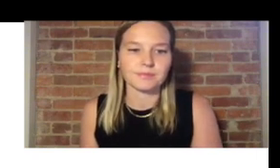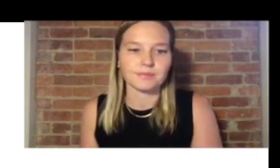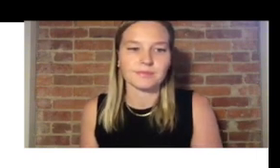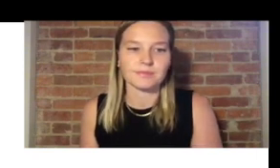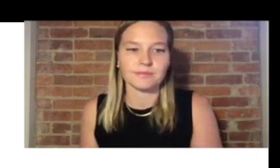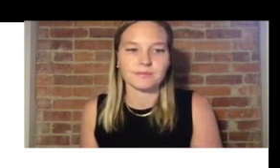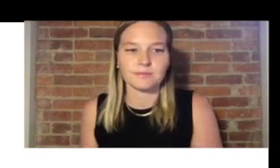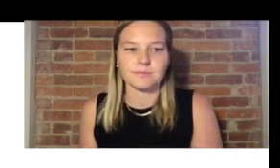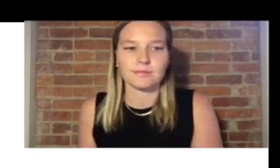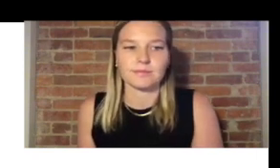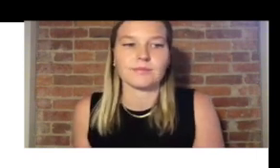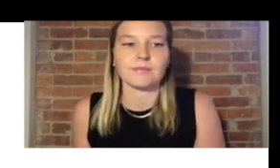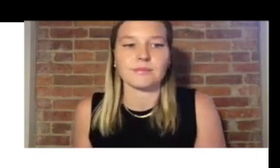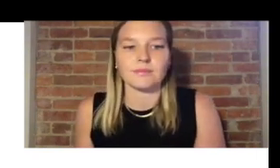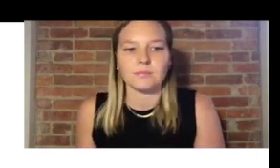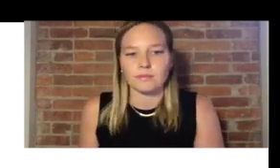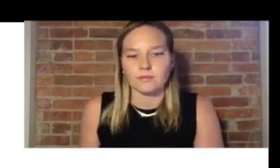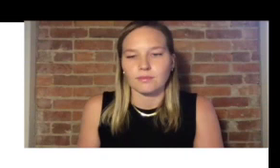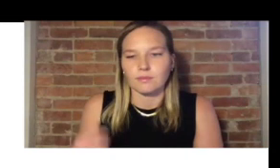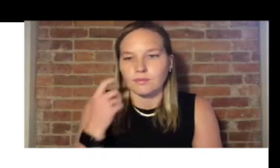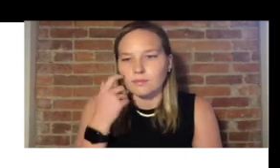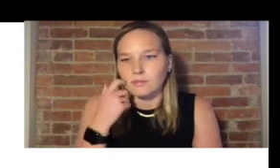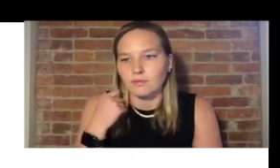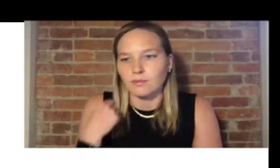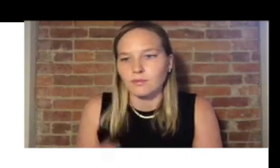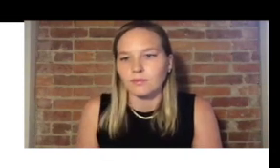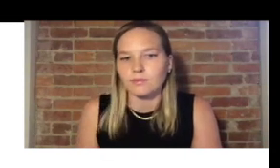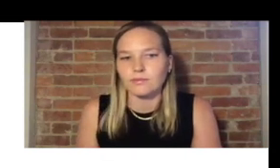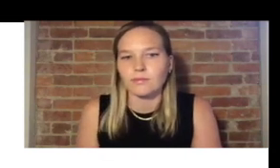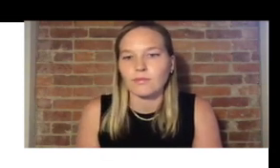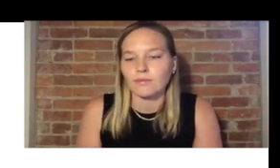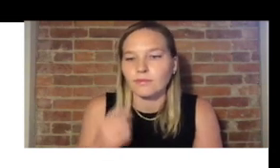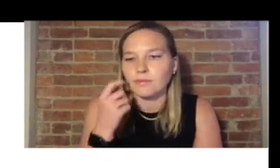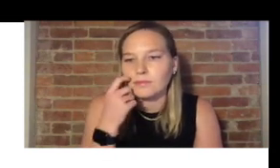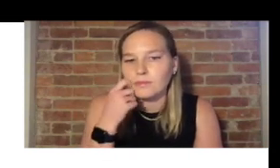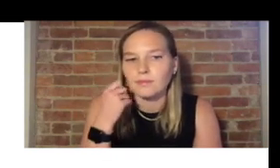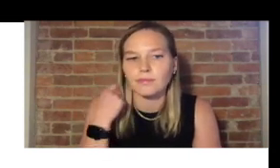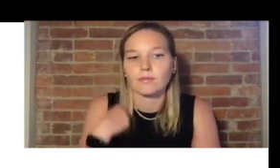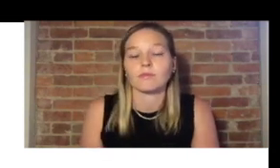learners.